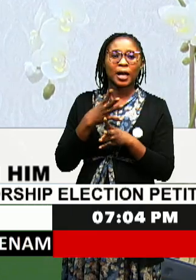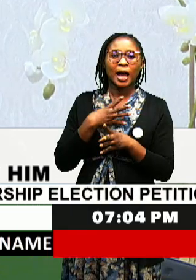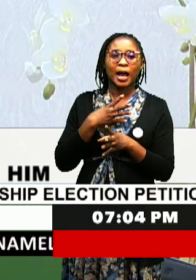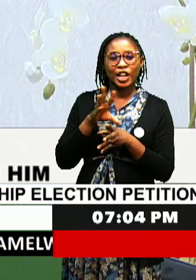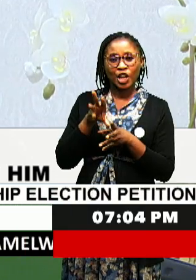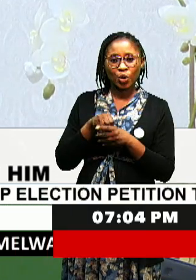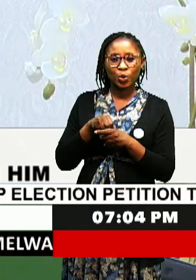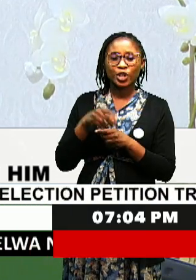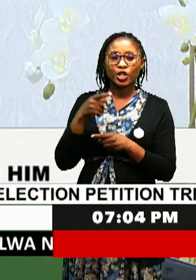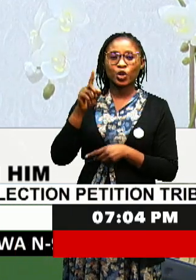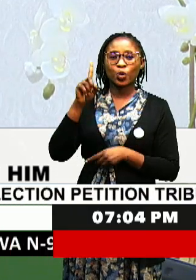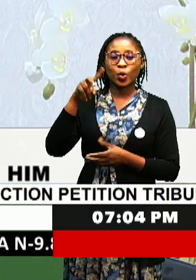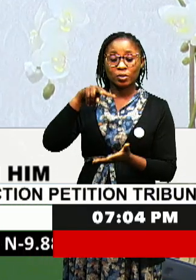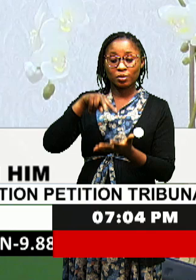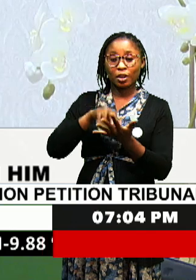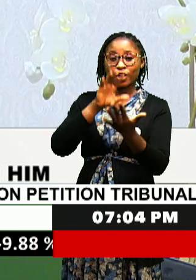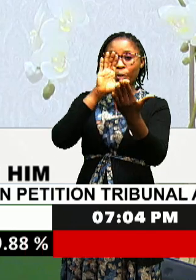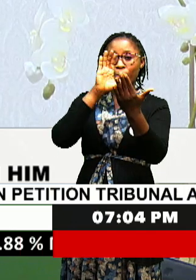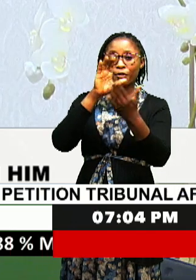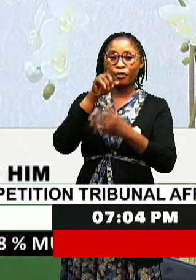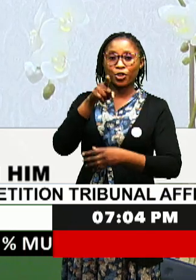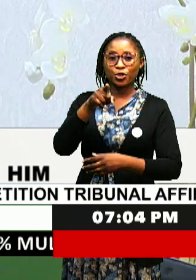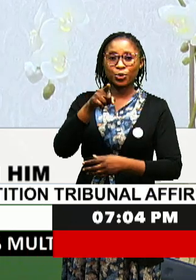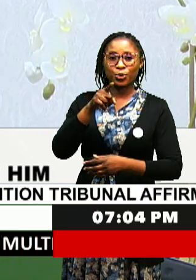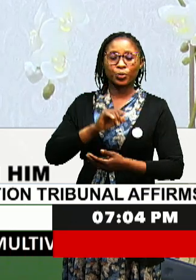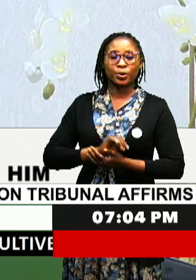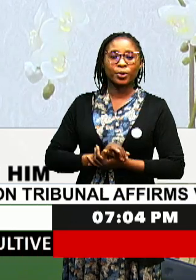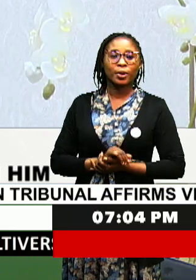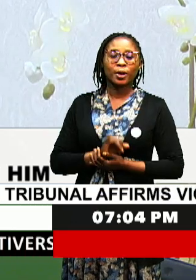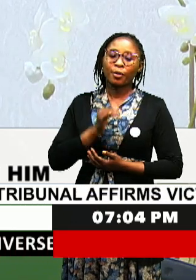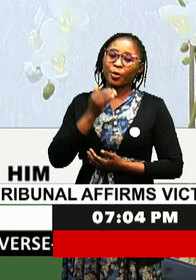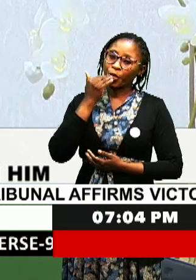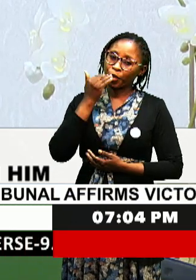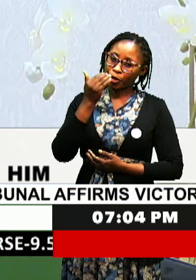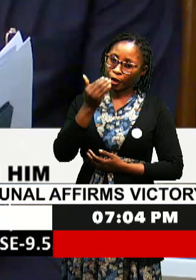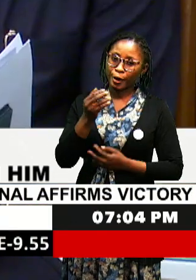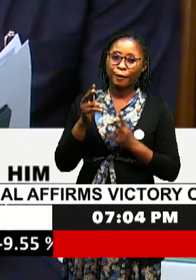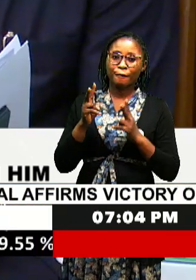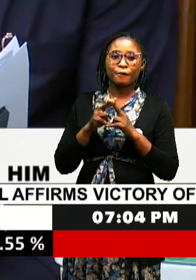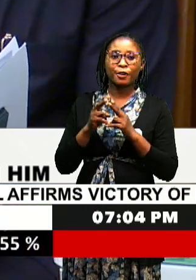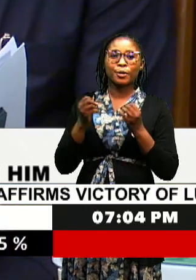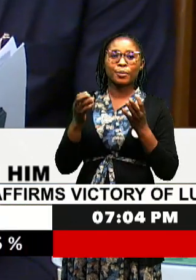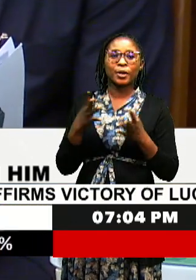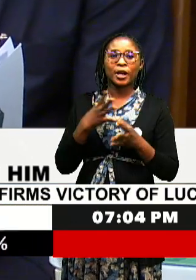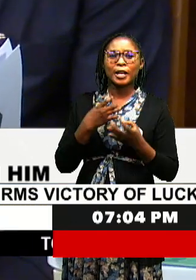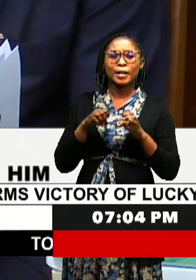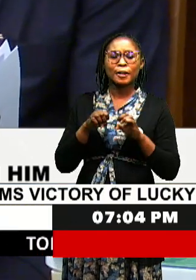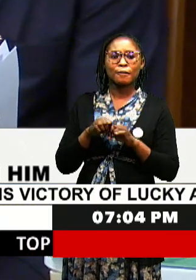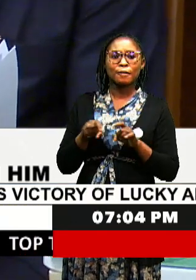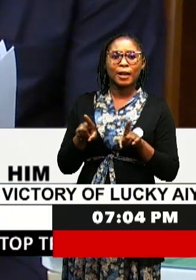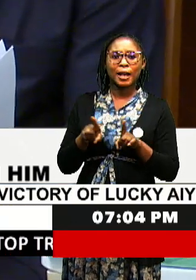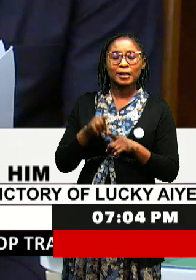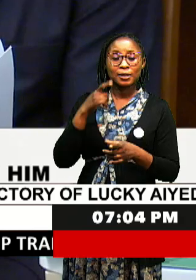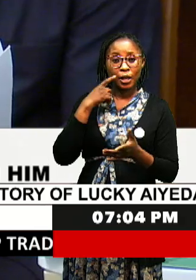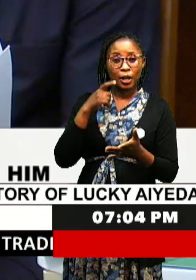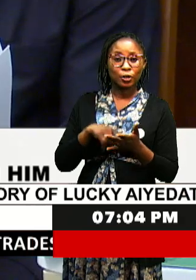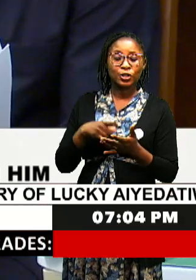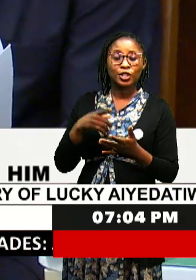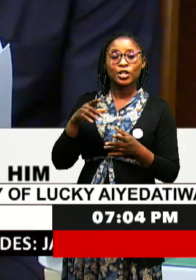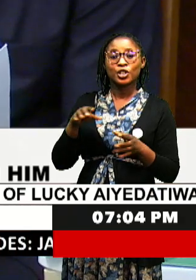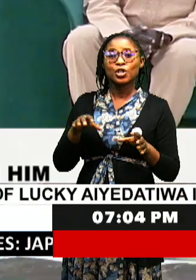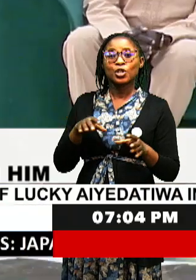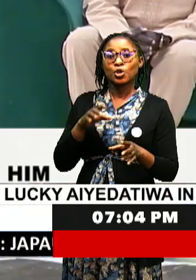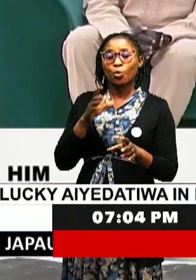including the one standing before you. I thank you very much. And even as he acknowledged